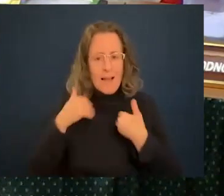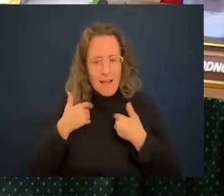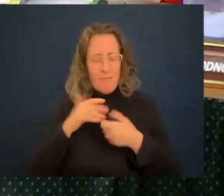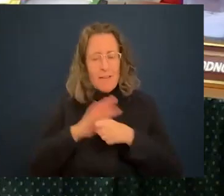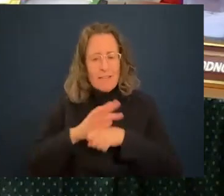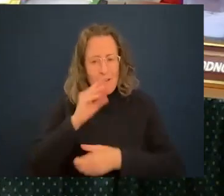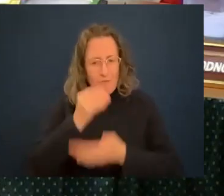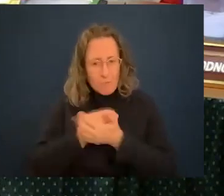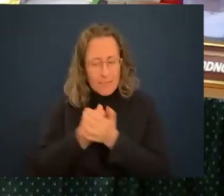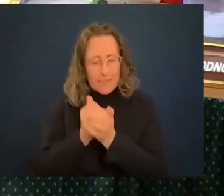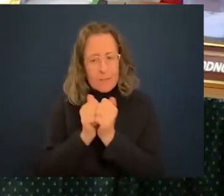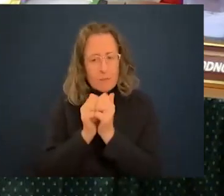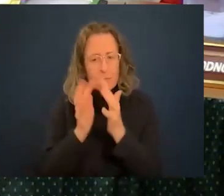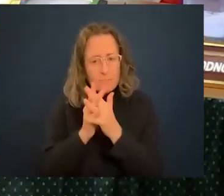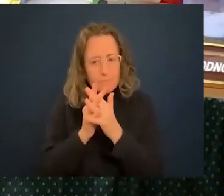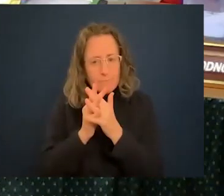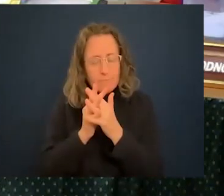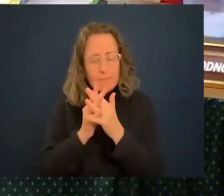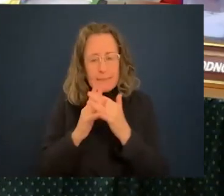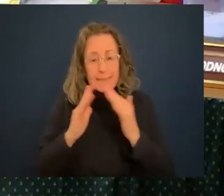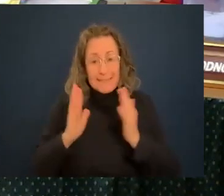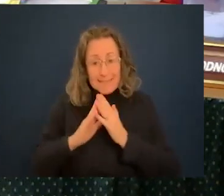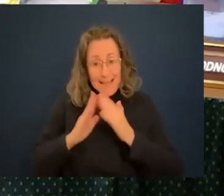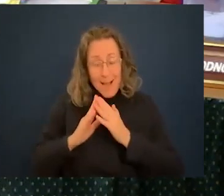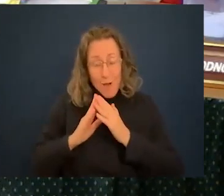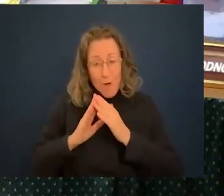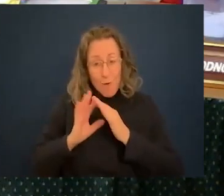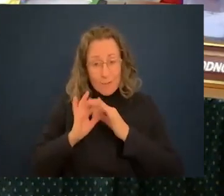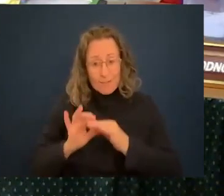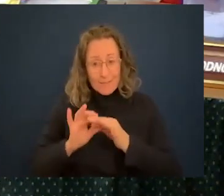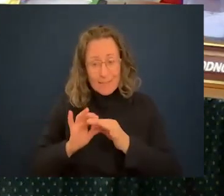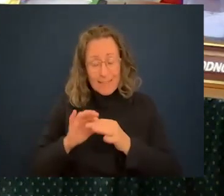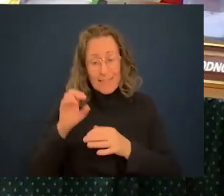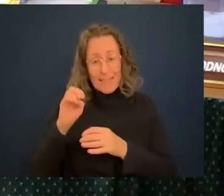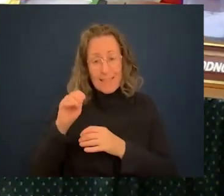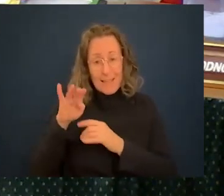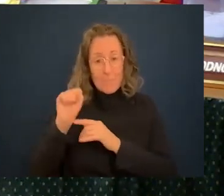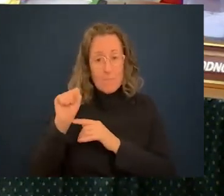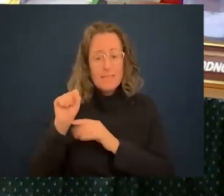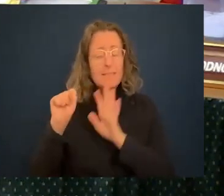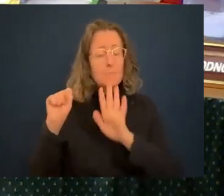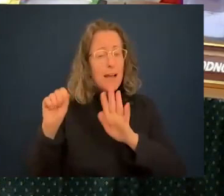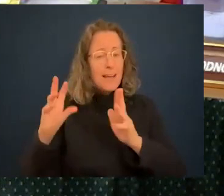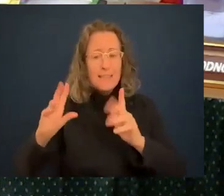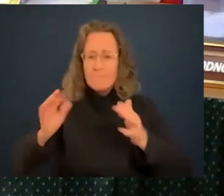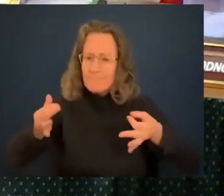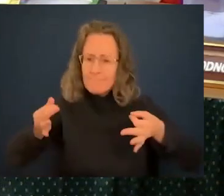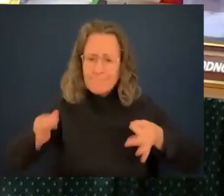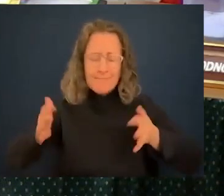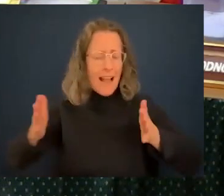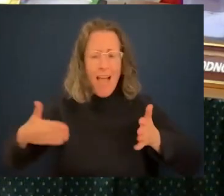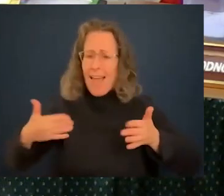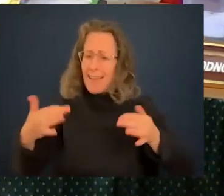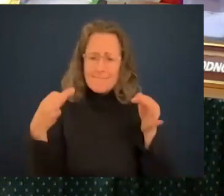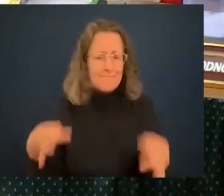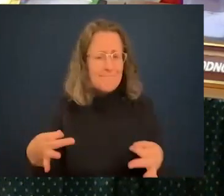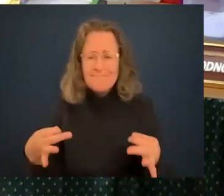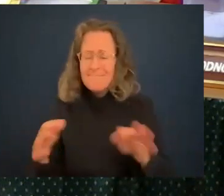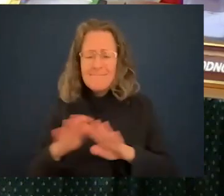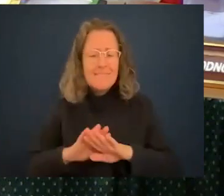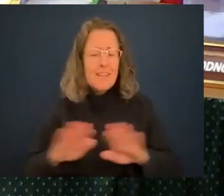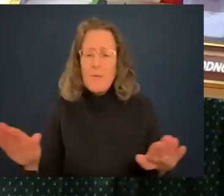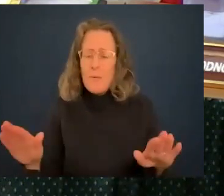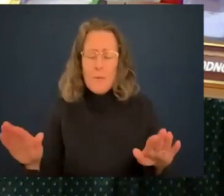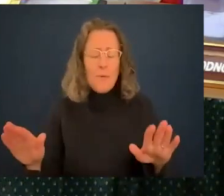I want to say it again nice and loudly and clearly no decision has been made what we authorized uh earlier was